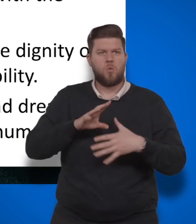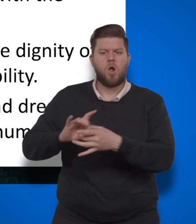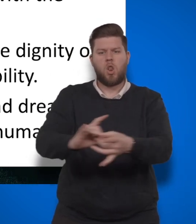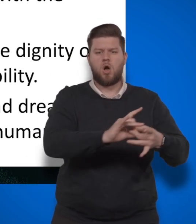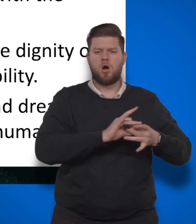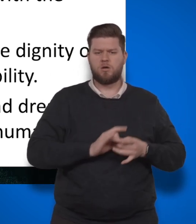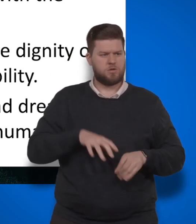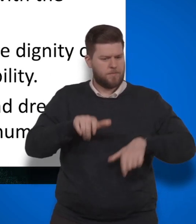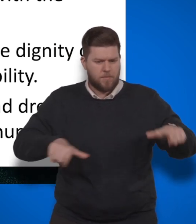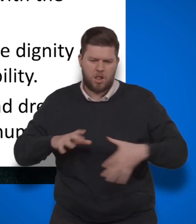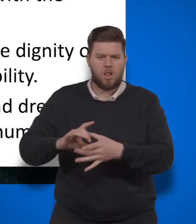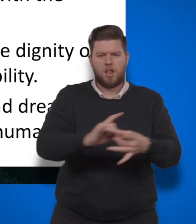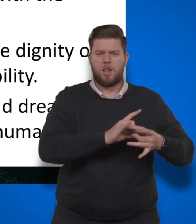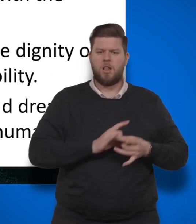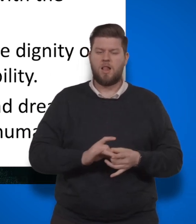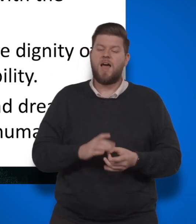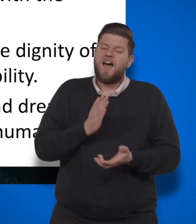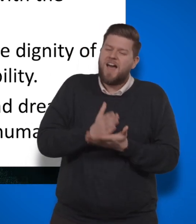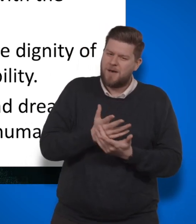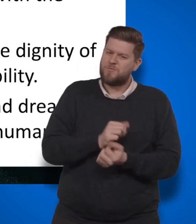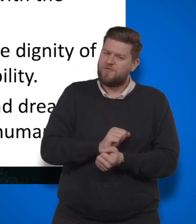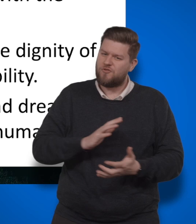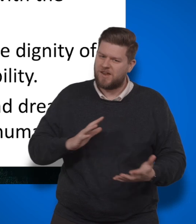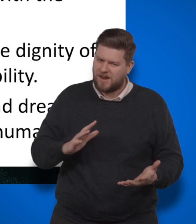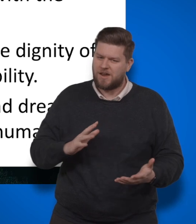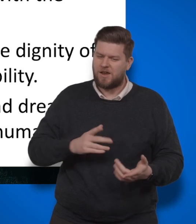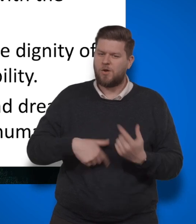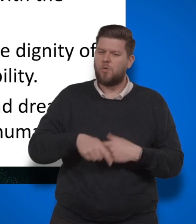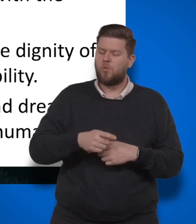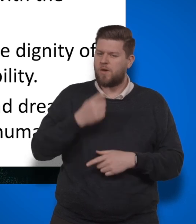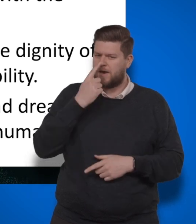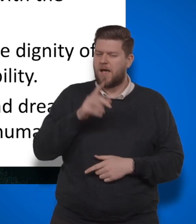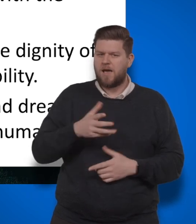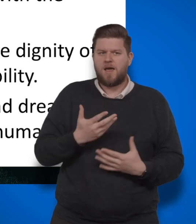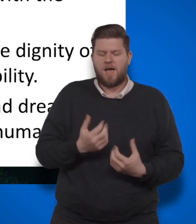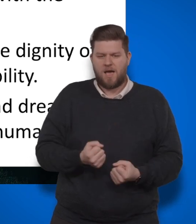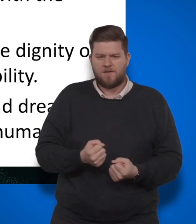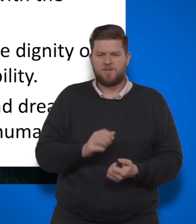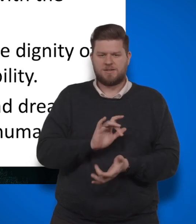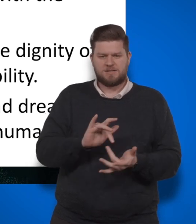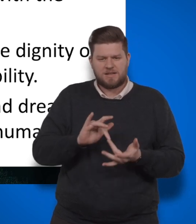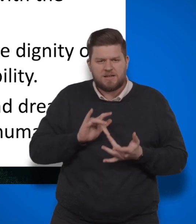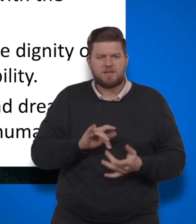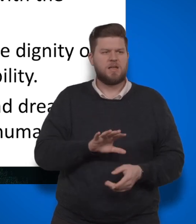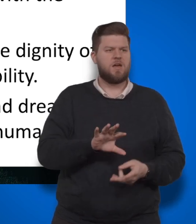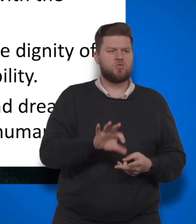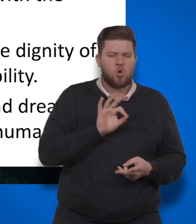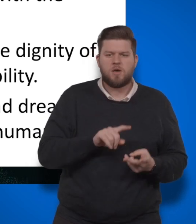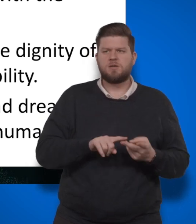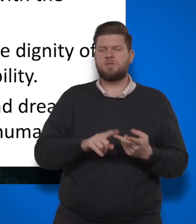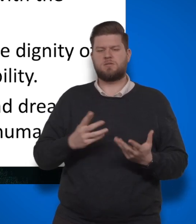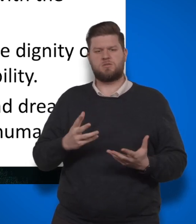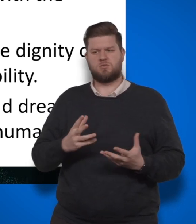free to have the dignity of choice, creativity, and accountability, and we're